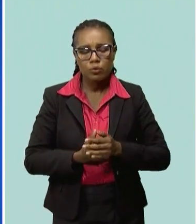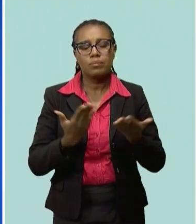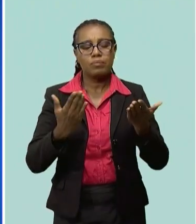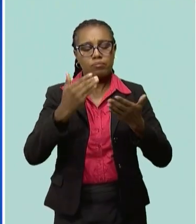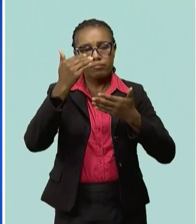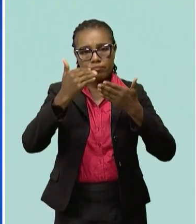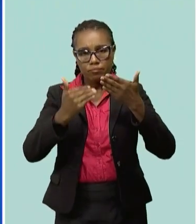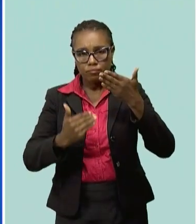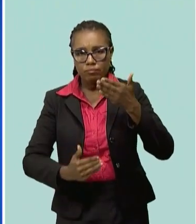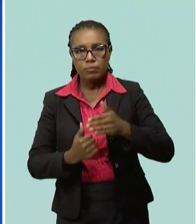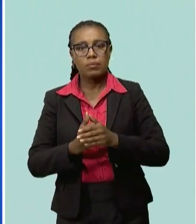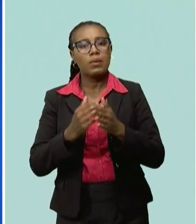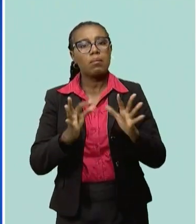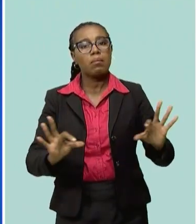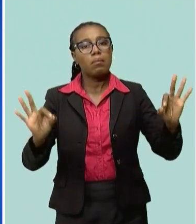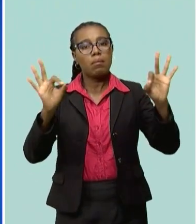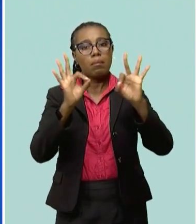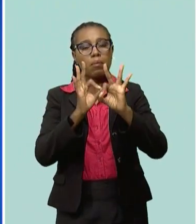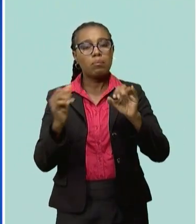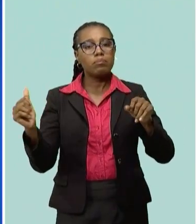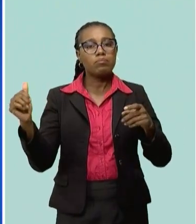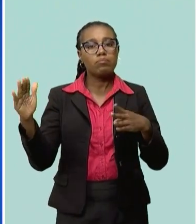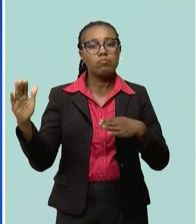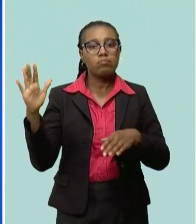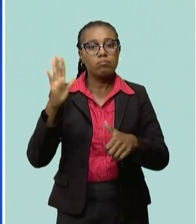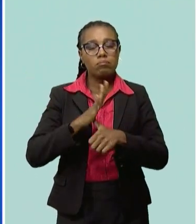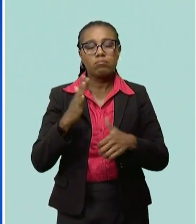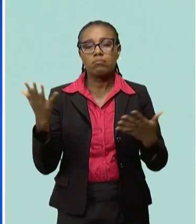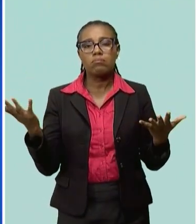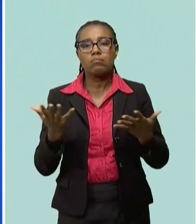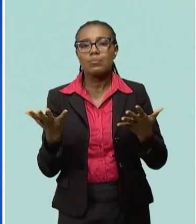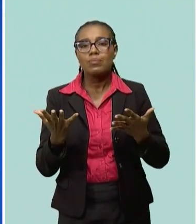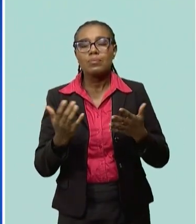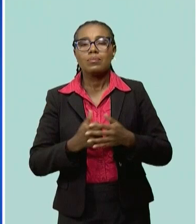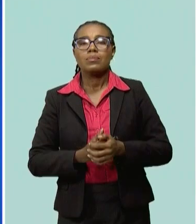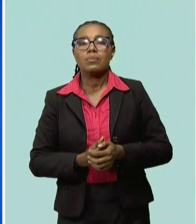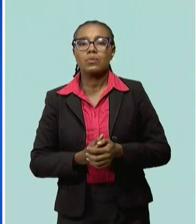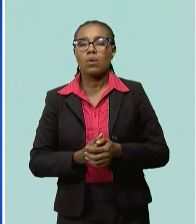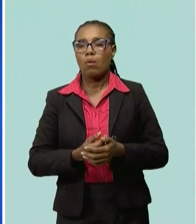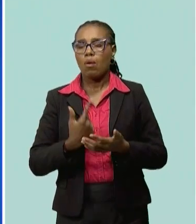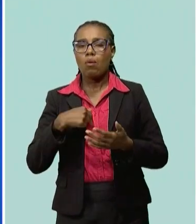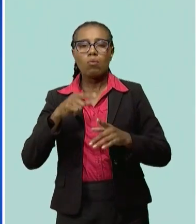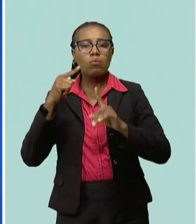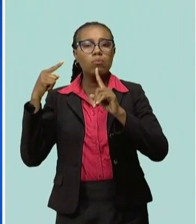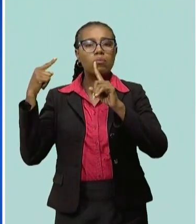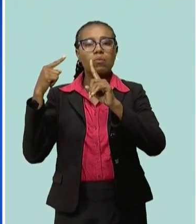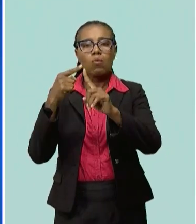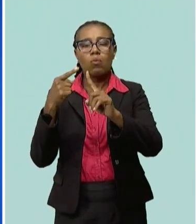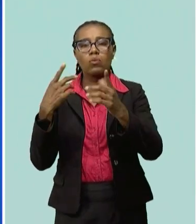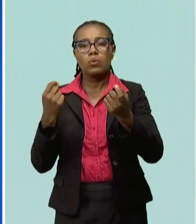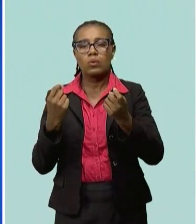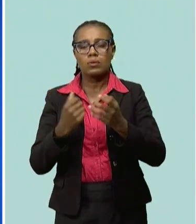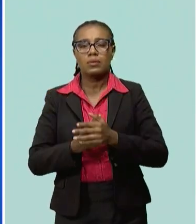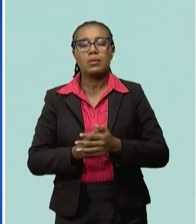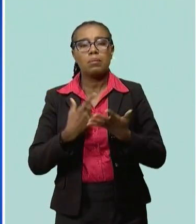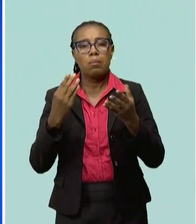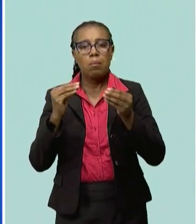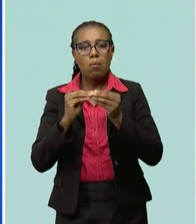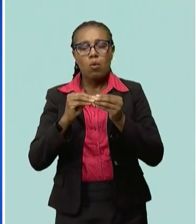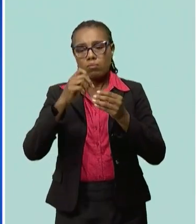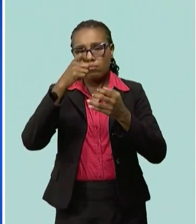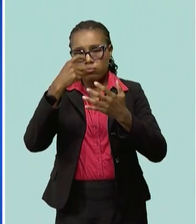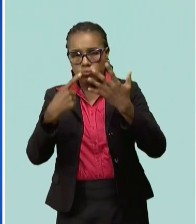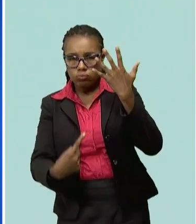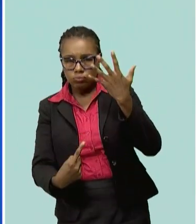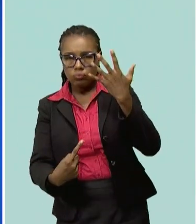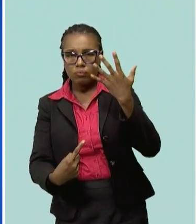think more important than that, though, is the fact that, I've already said it publicly, that we intend to be a lot more detailed, thank you, in our